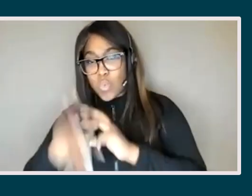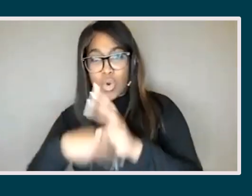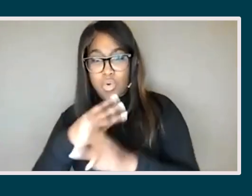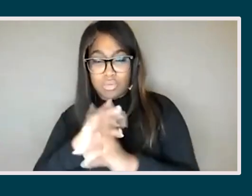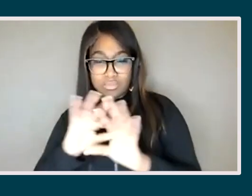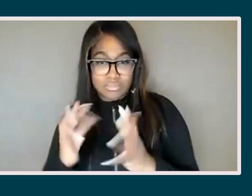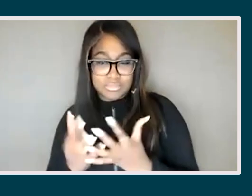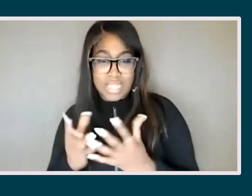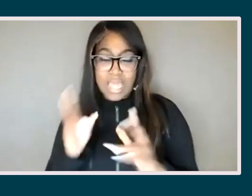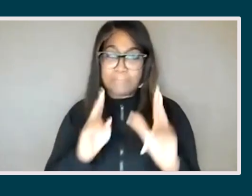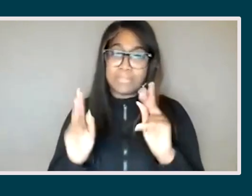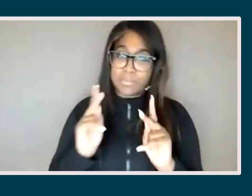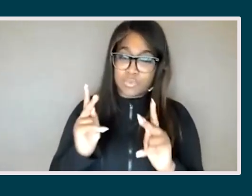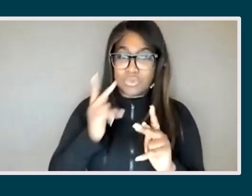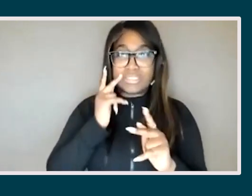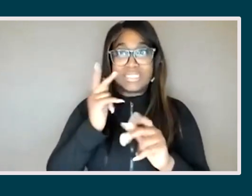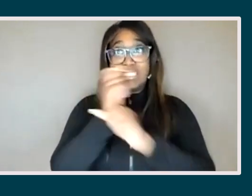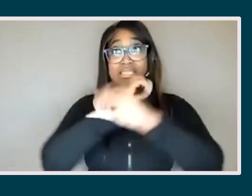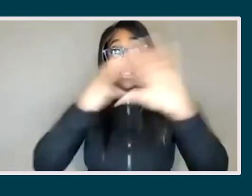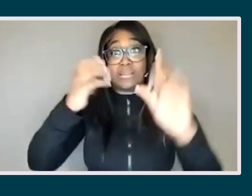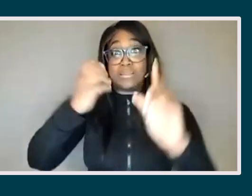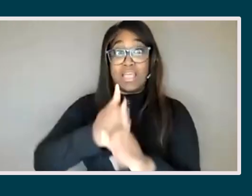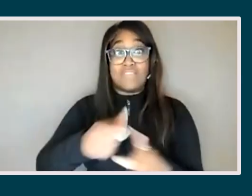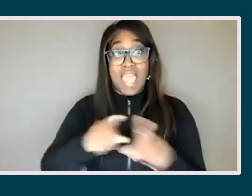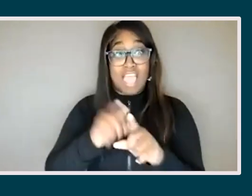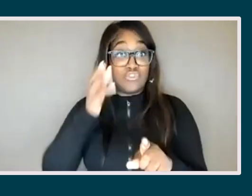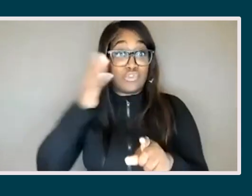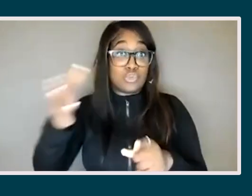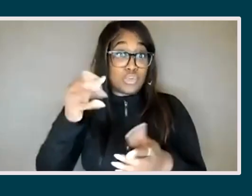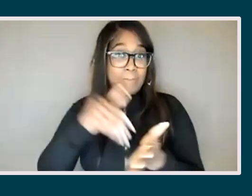themselves as a future millionaire rather than,